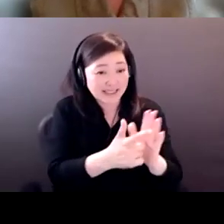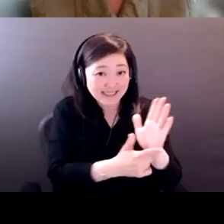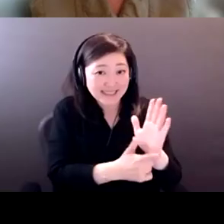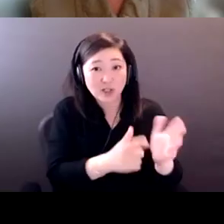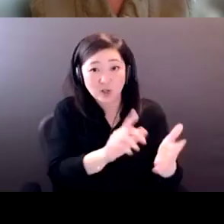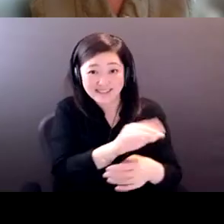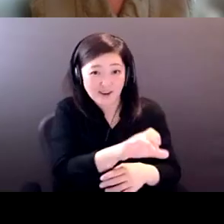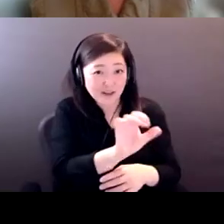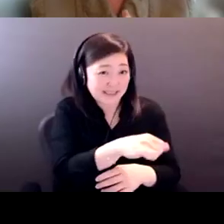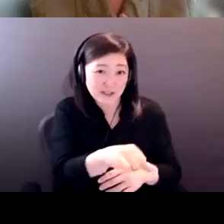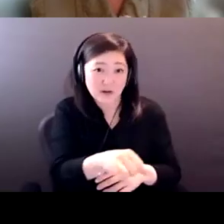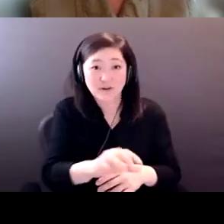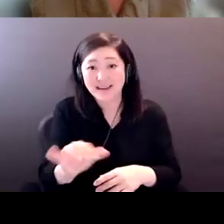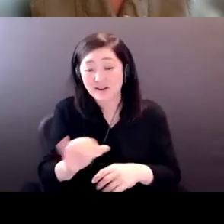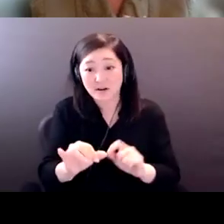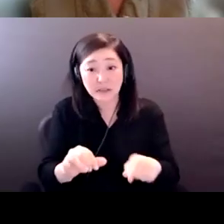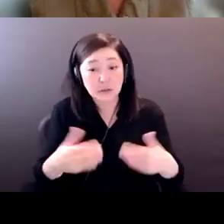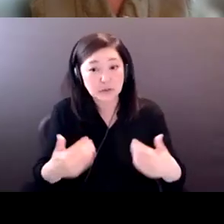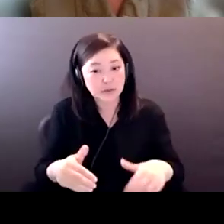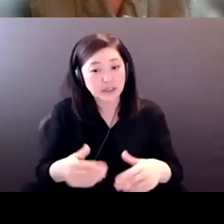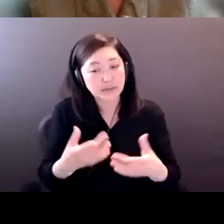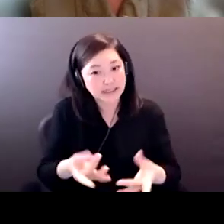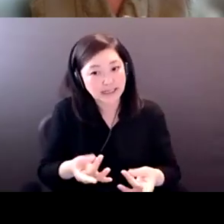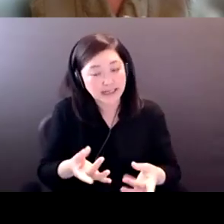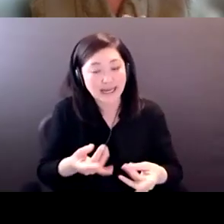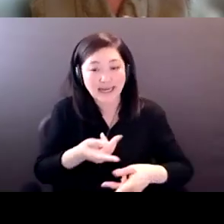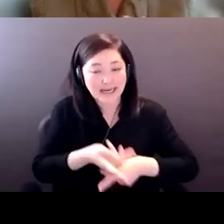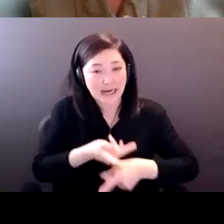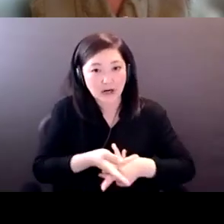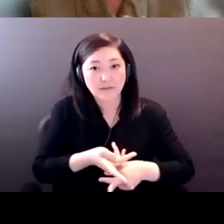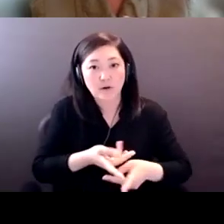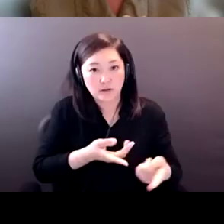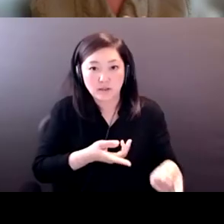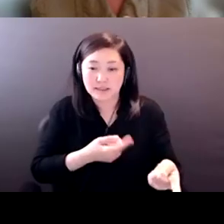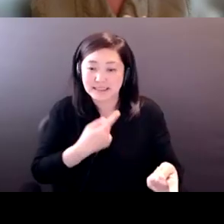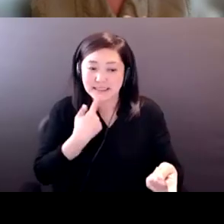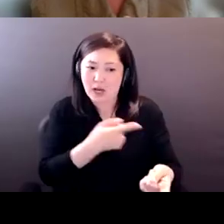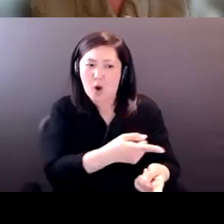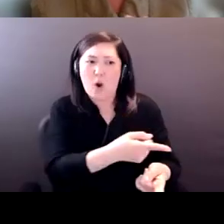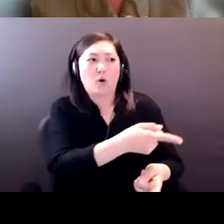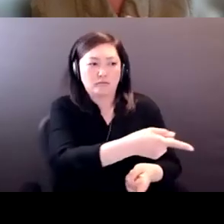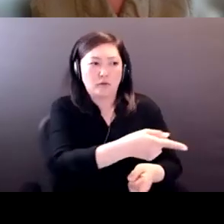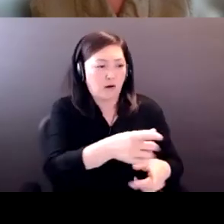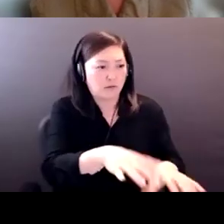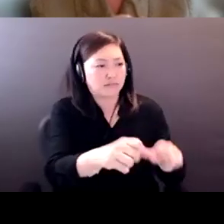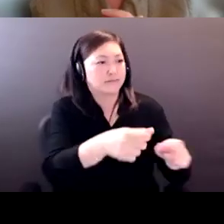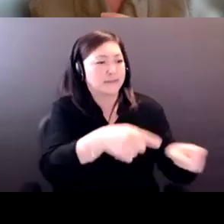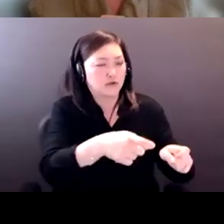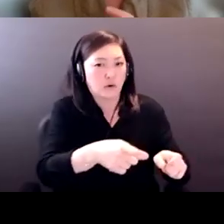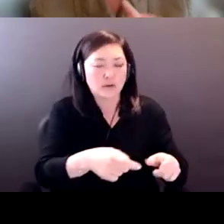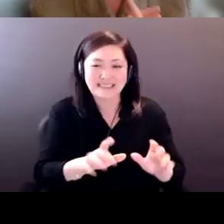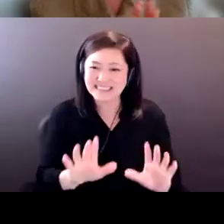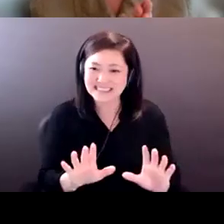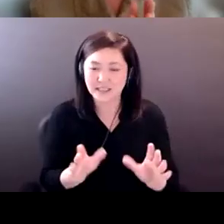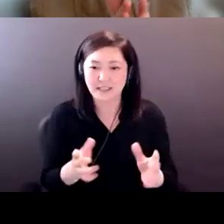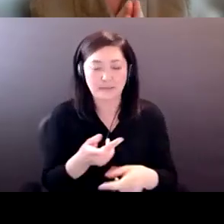weaponization of allegations, I think, is a risk in these situations that has to be navigated with a lot of care, and also